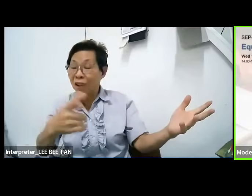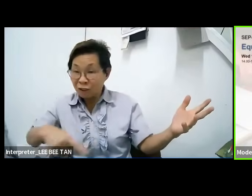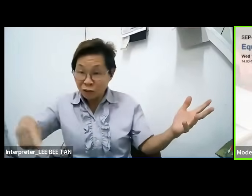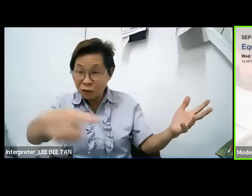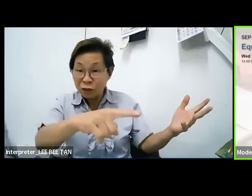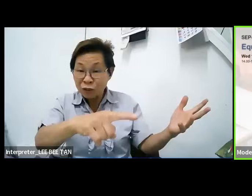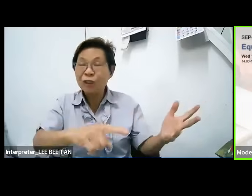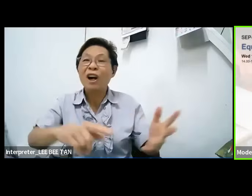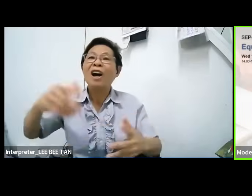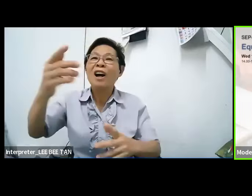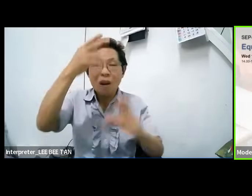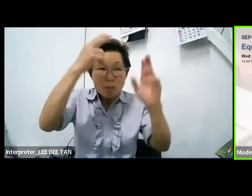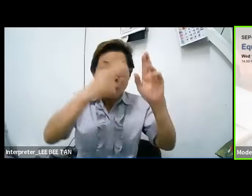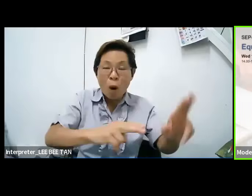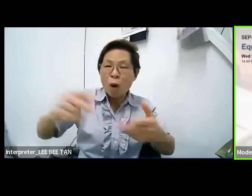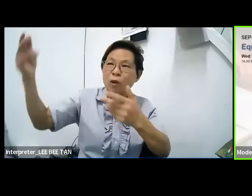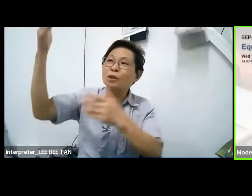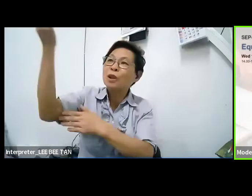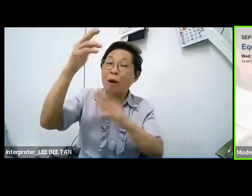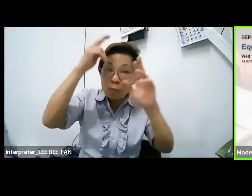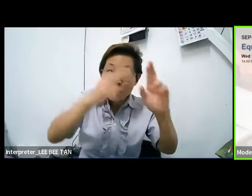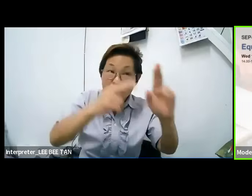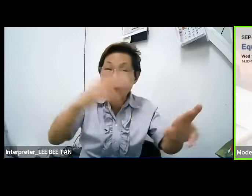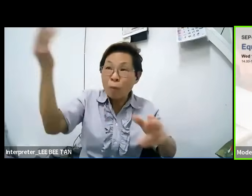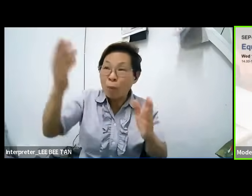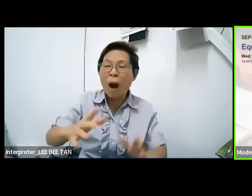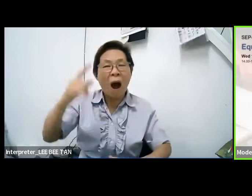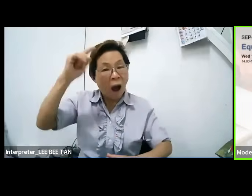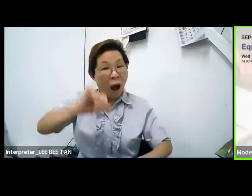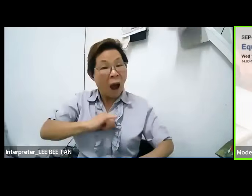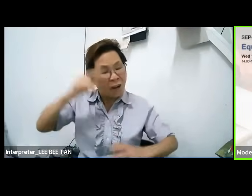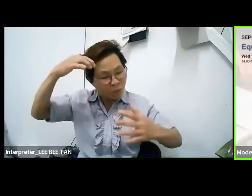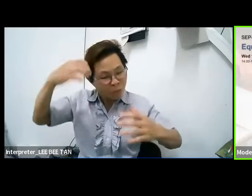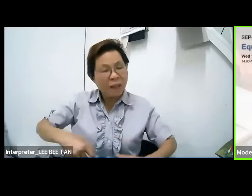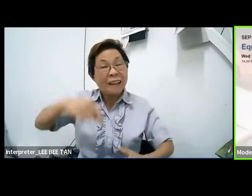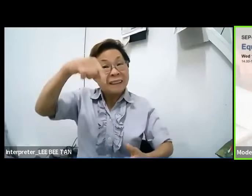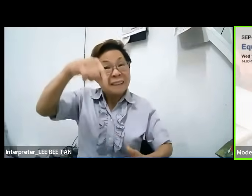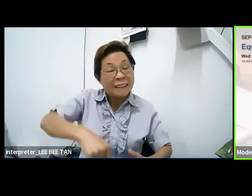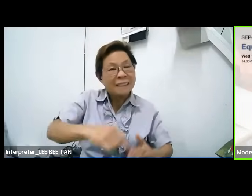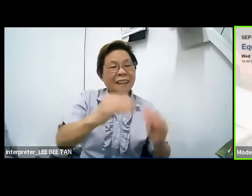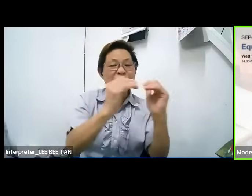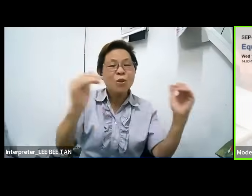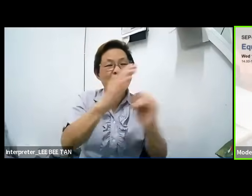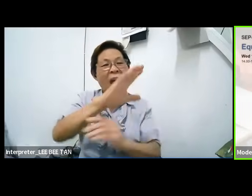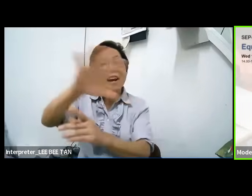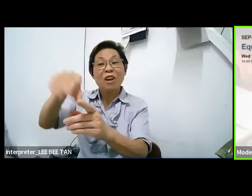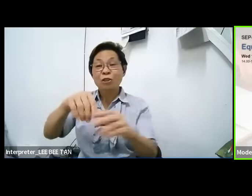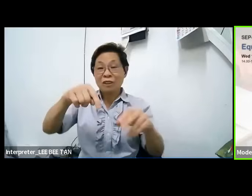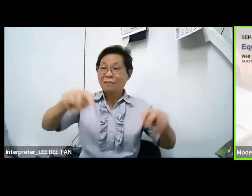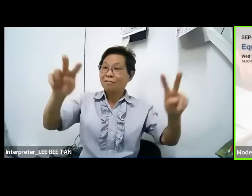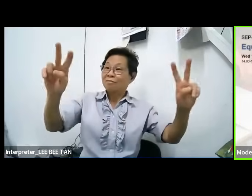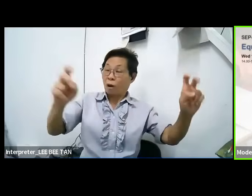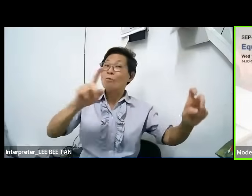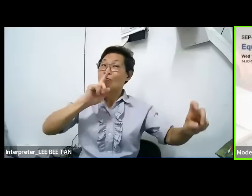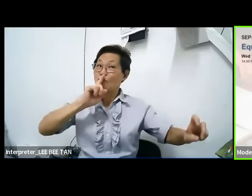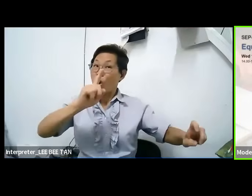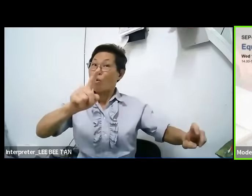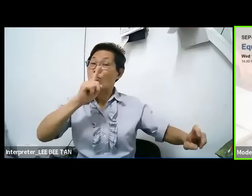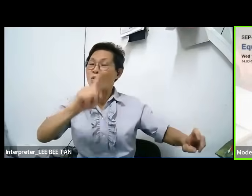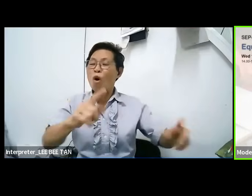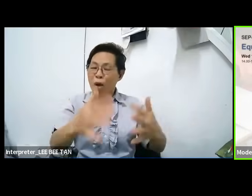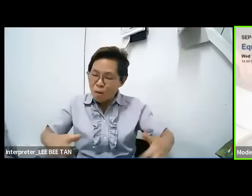distinguished speakers, I'm confident that this session today on equity and inclusion will definitely bring